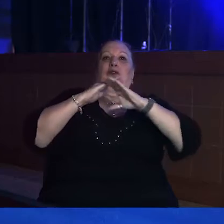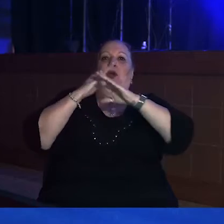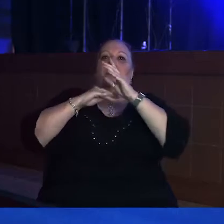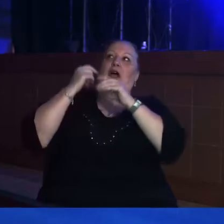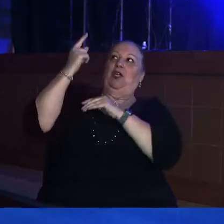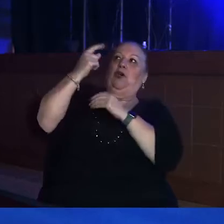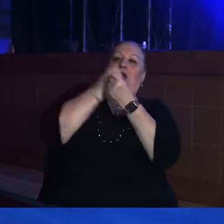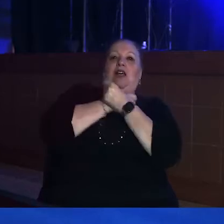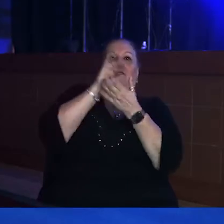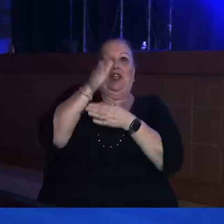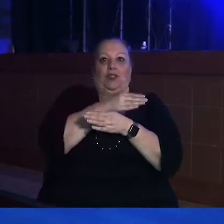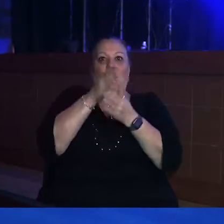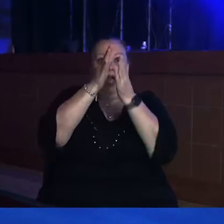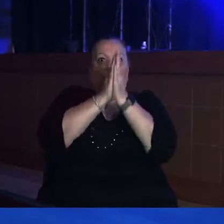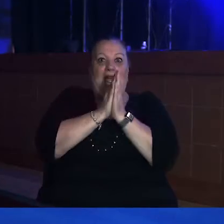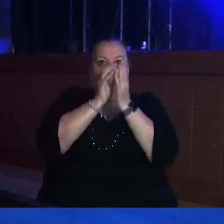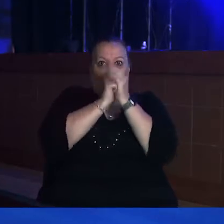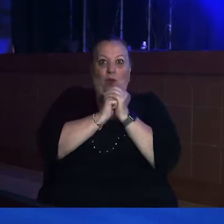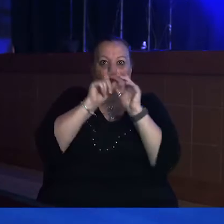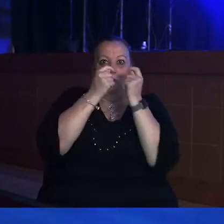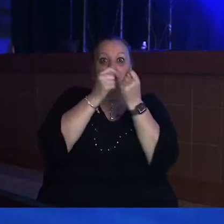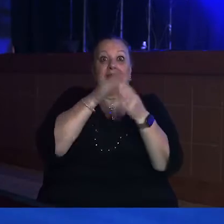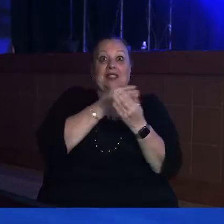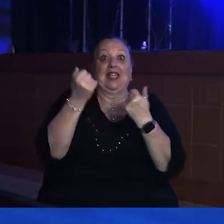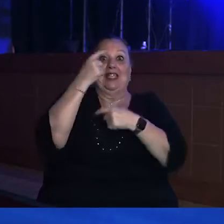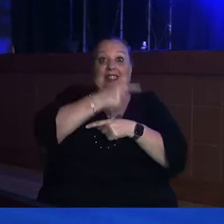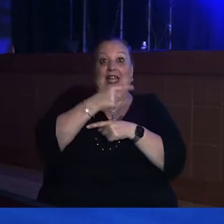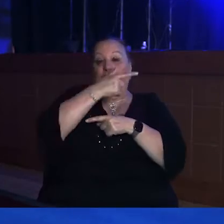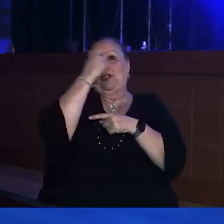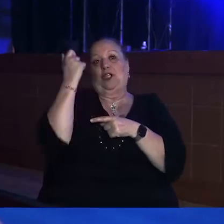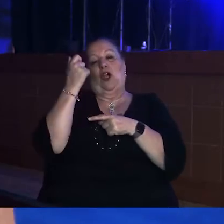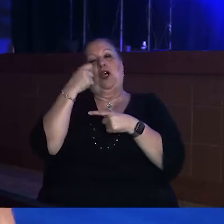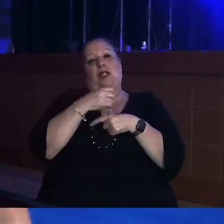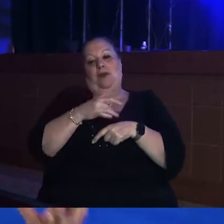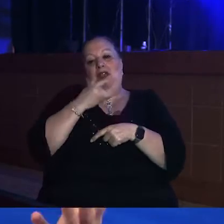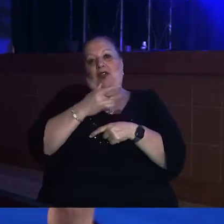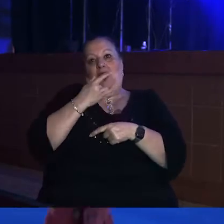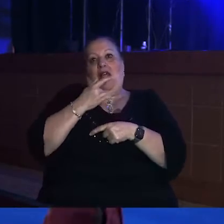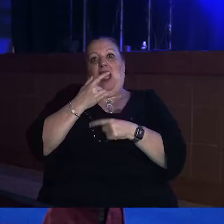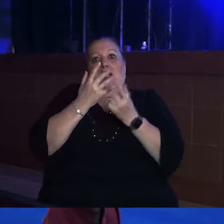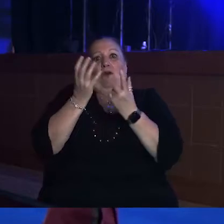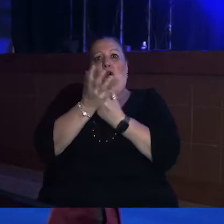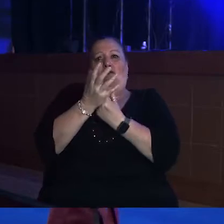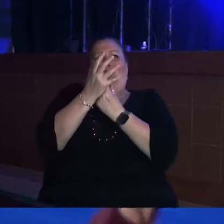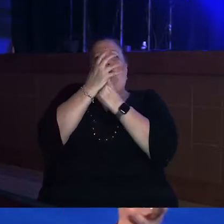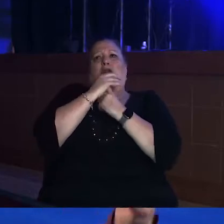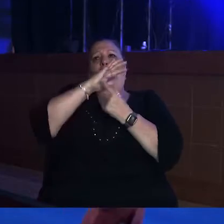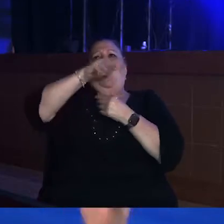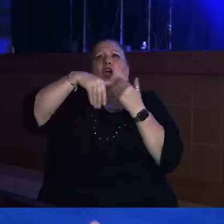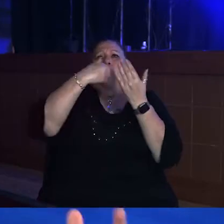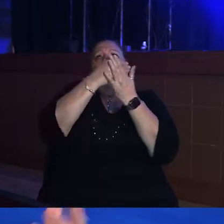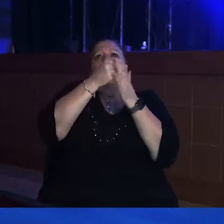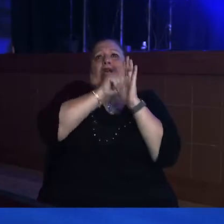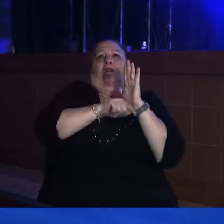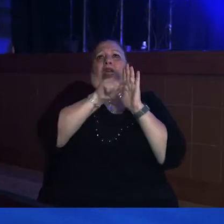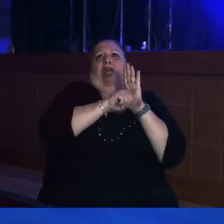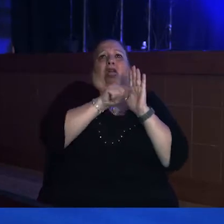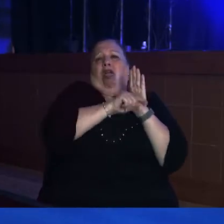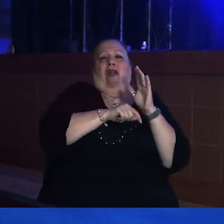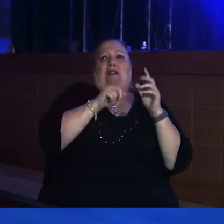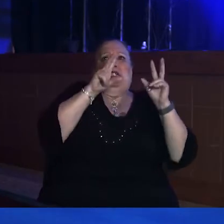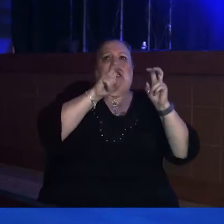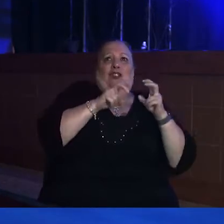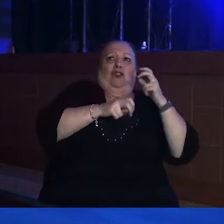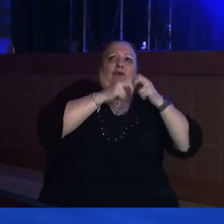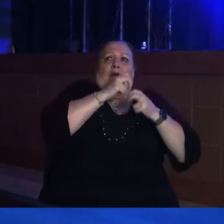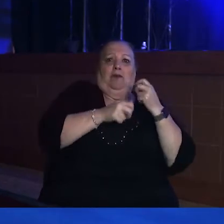ask our worship team to sing that today, because it may feel like we're surrounded by all of this, these issues, these problems, these difficulties,